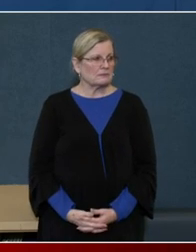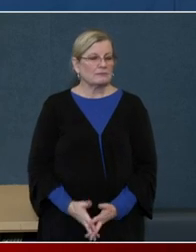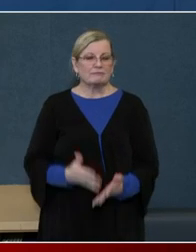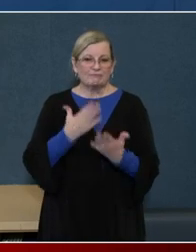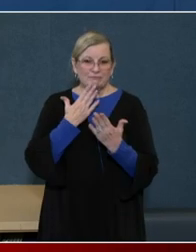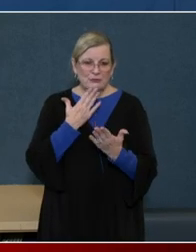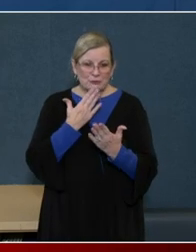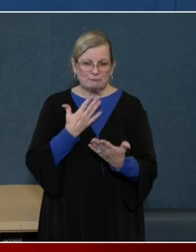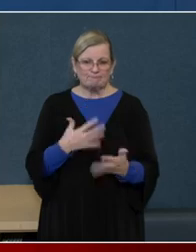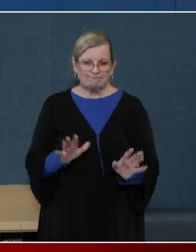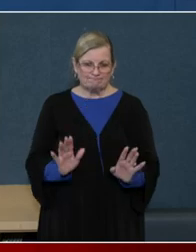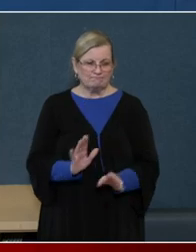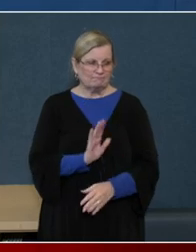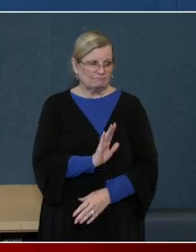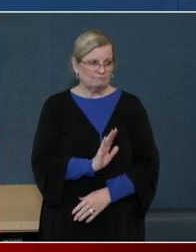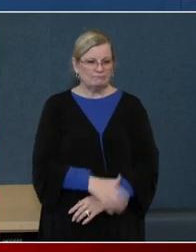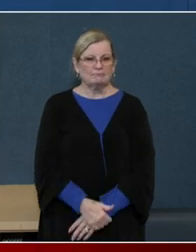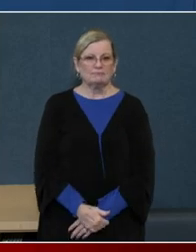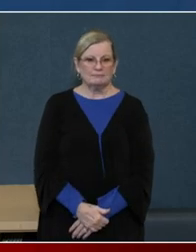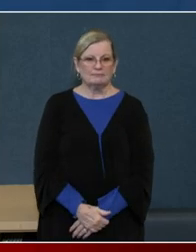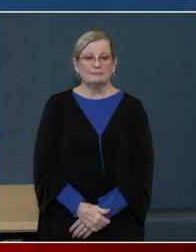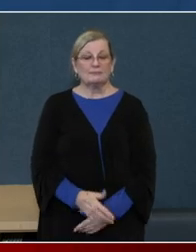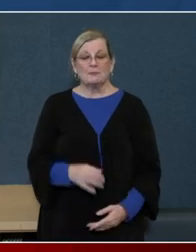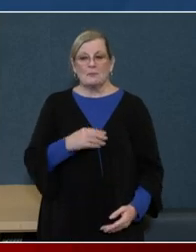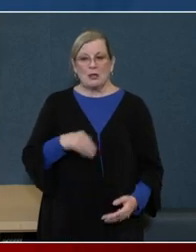Thank you. Thank you, Chancellor.